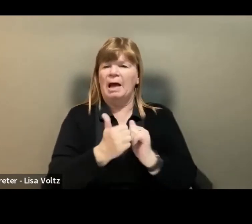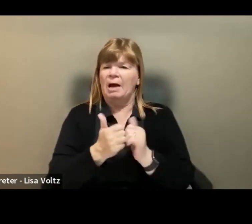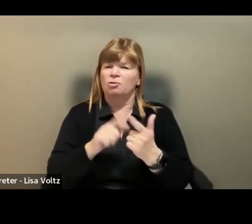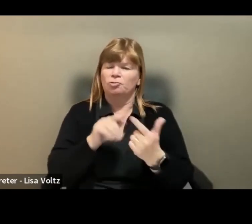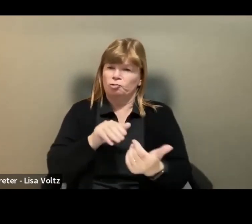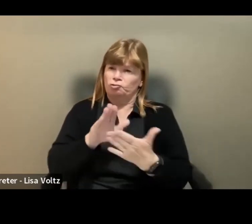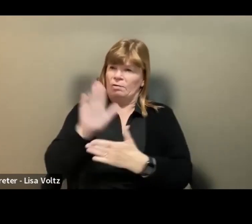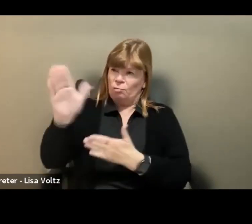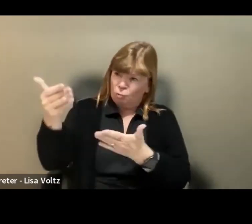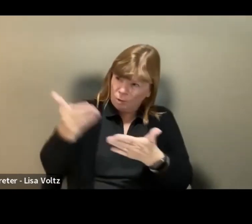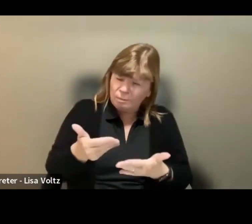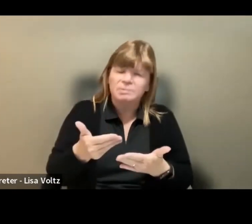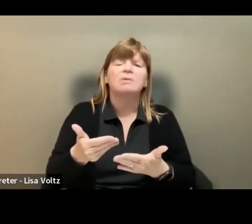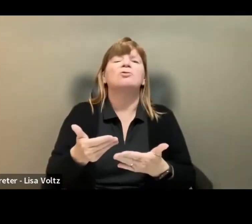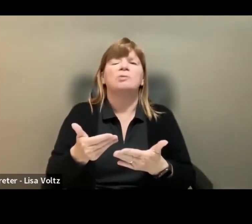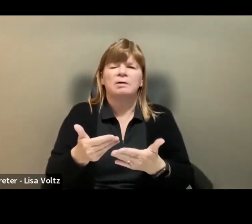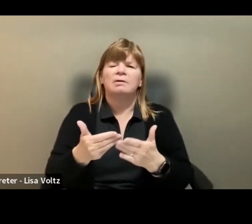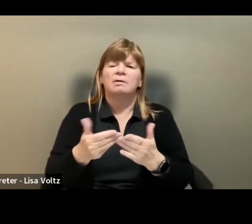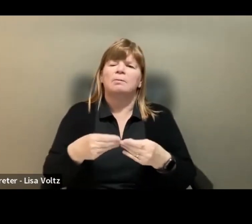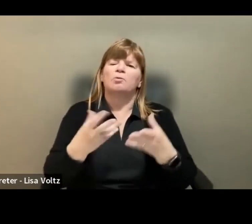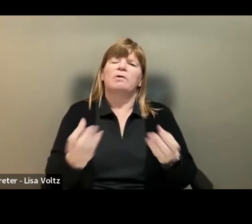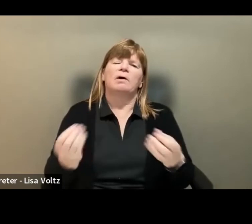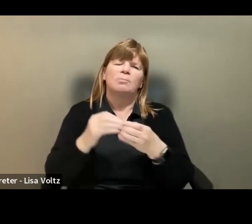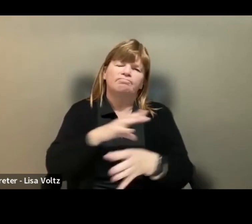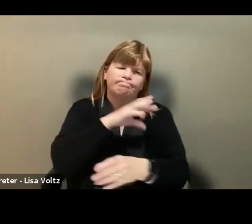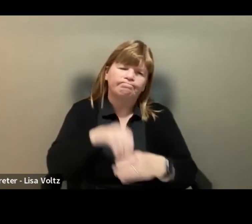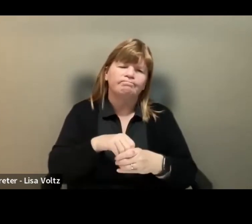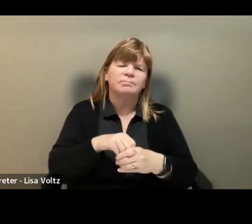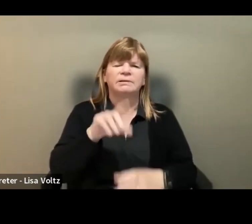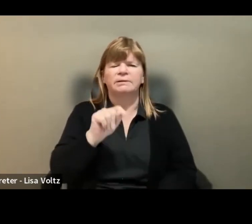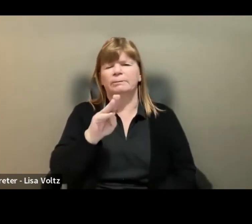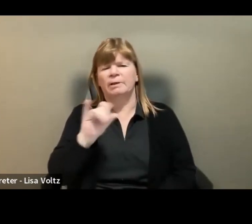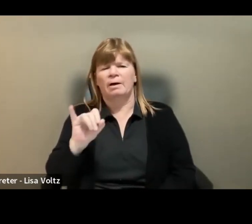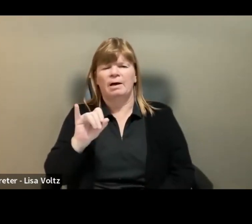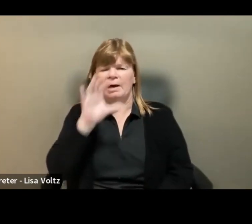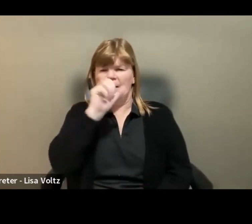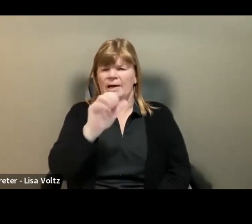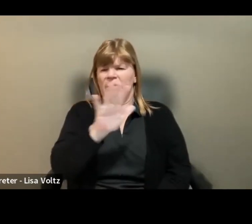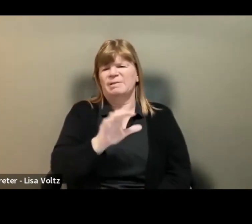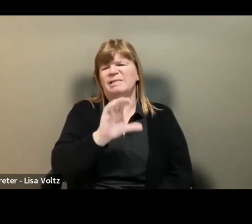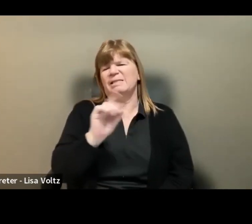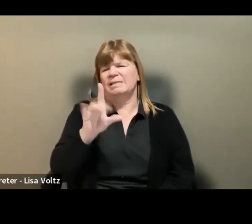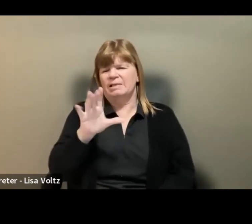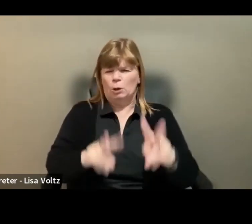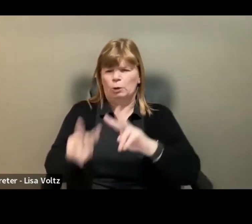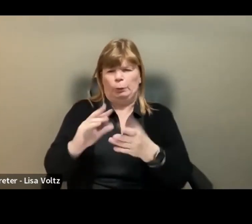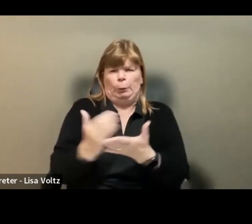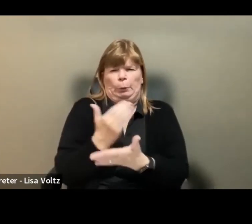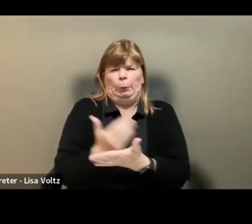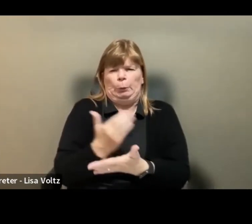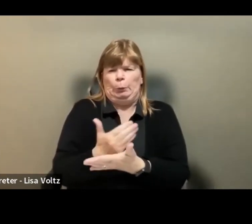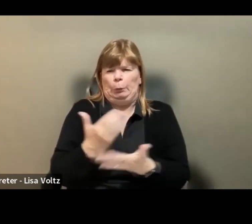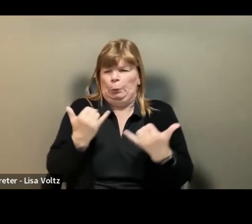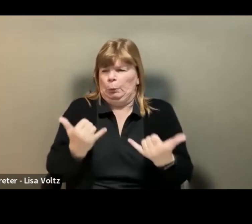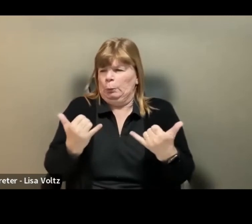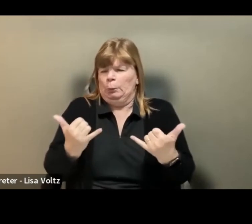recommendations and to provide more comprehensive TBI estimates in general, CDC examined new and existing